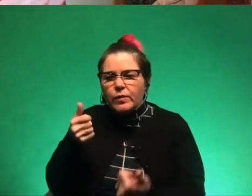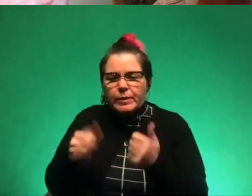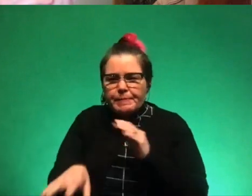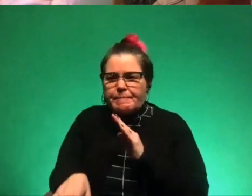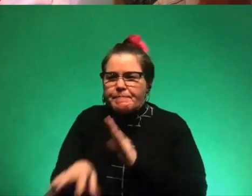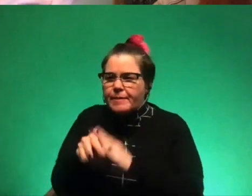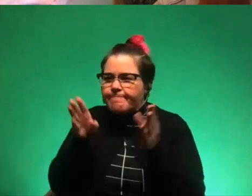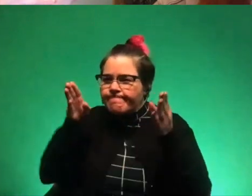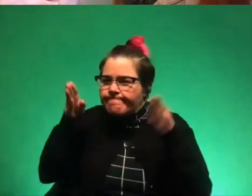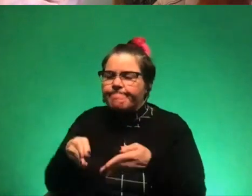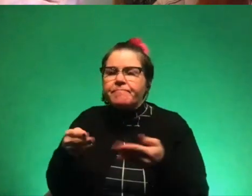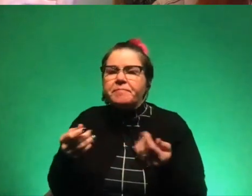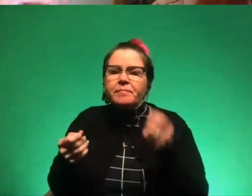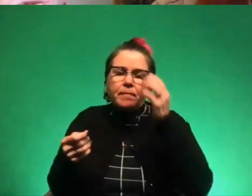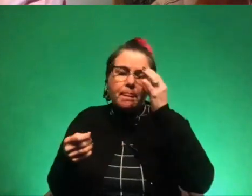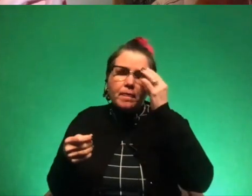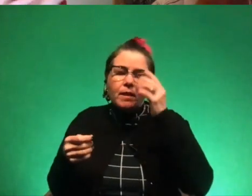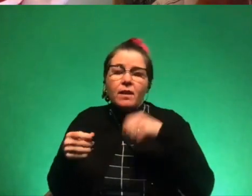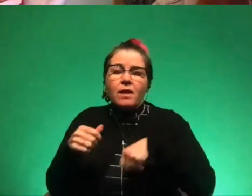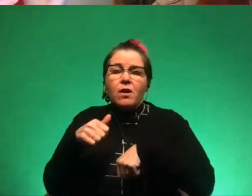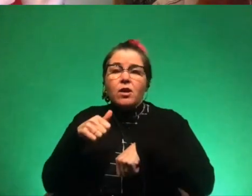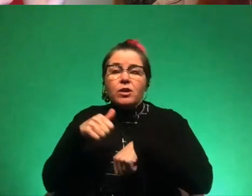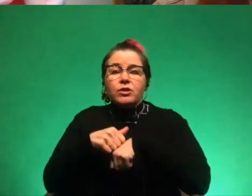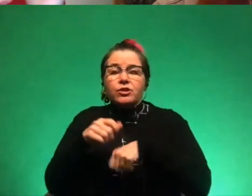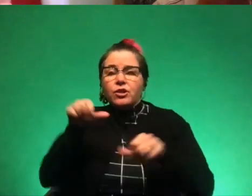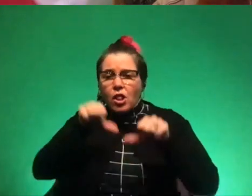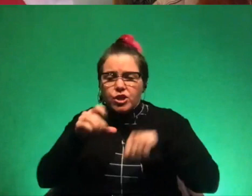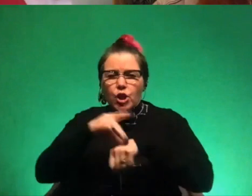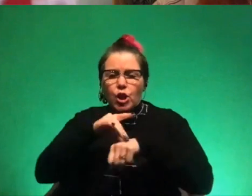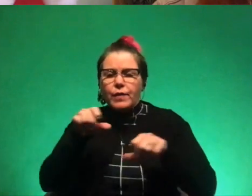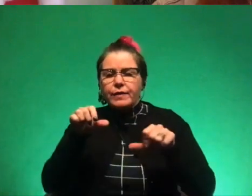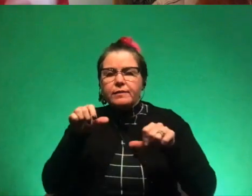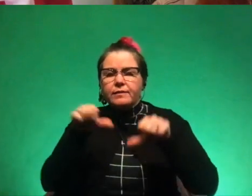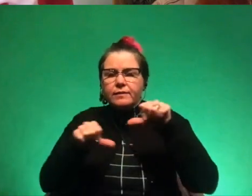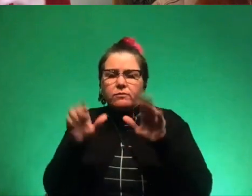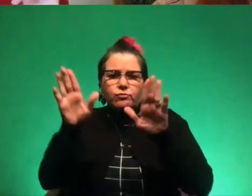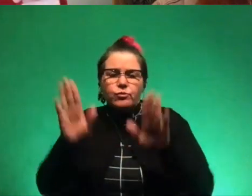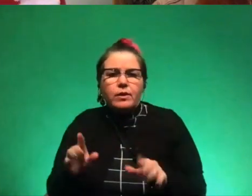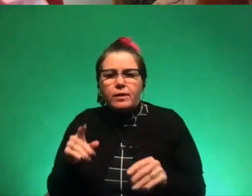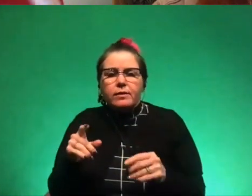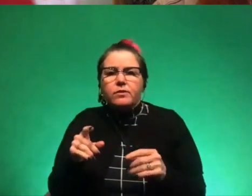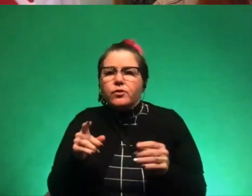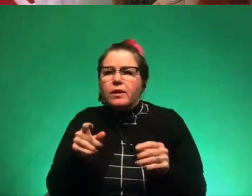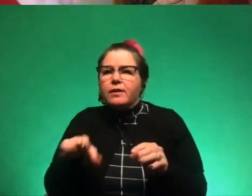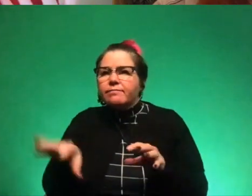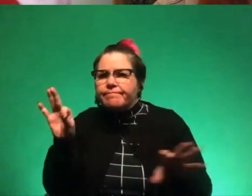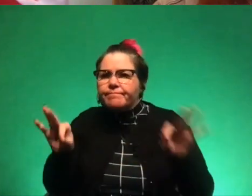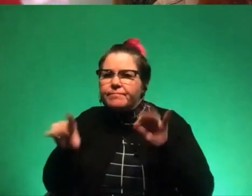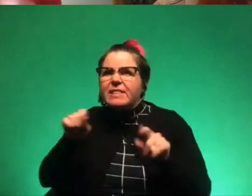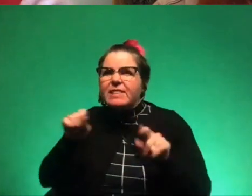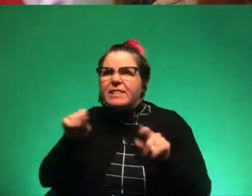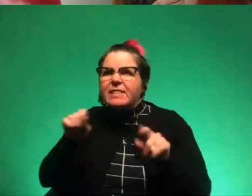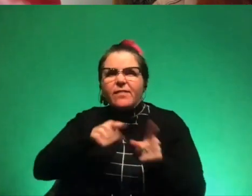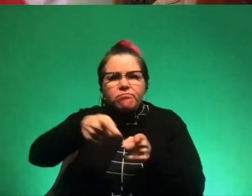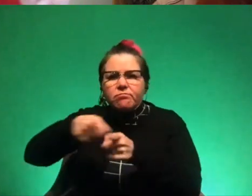on. And geology and earth science is great because it's just draws on every kind of discipline to understand the world. It